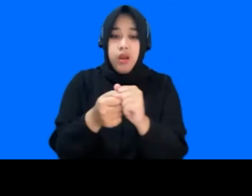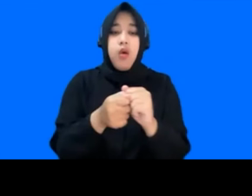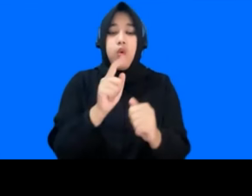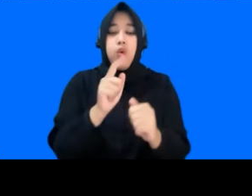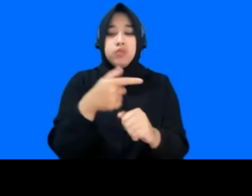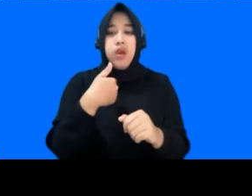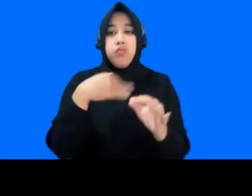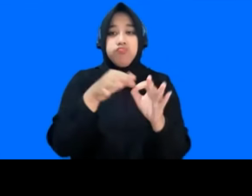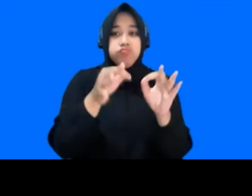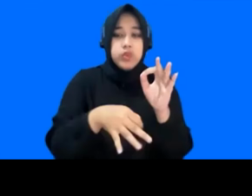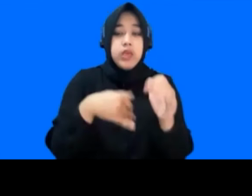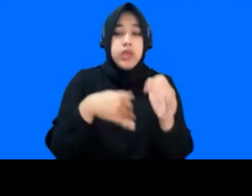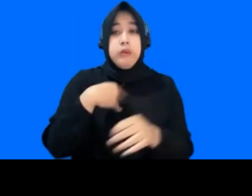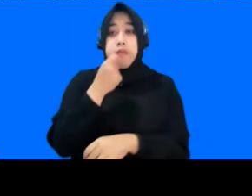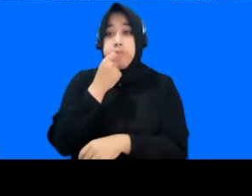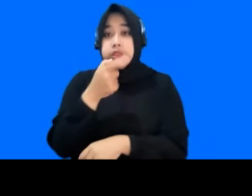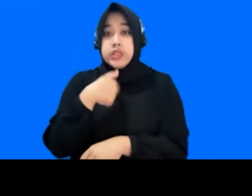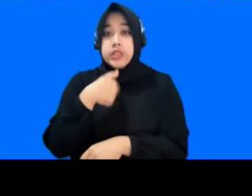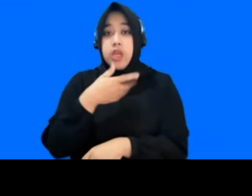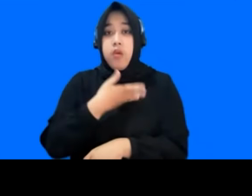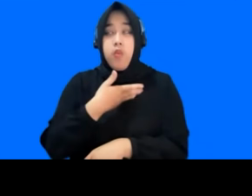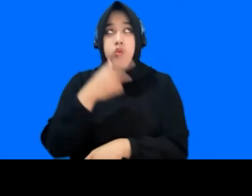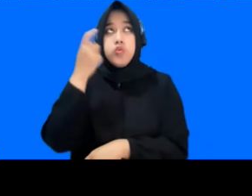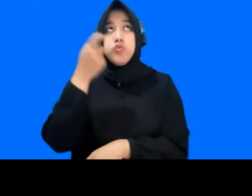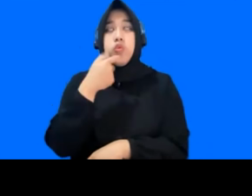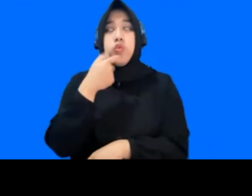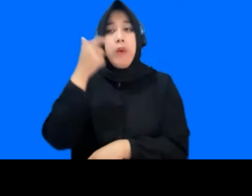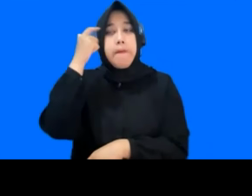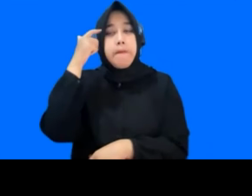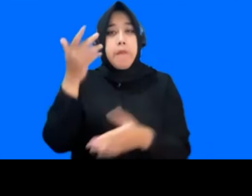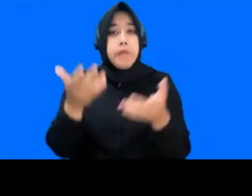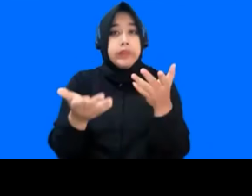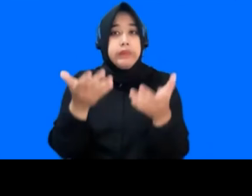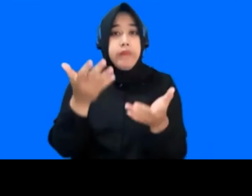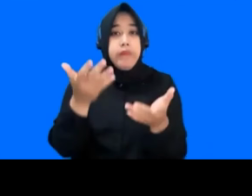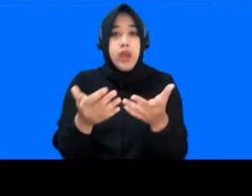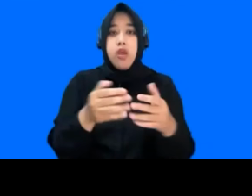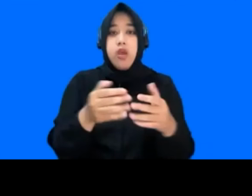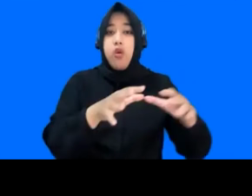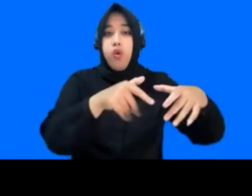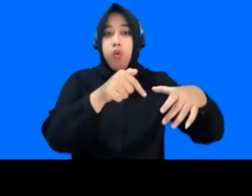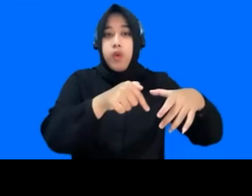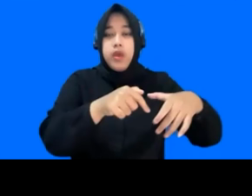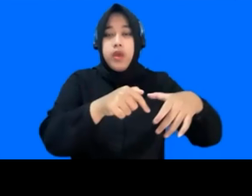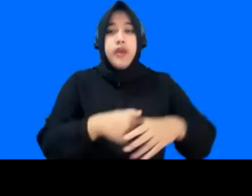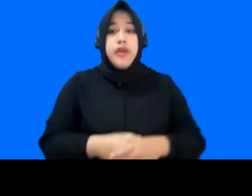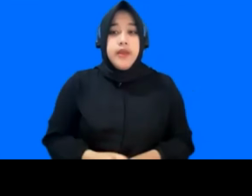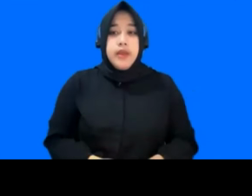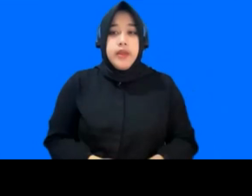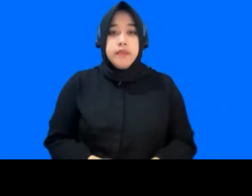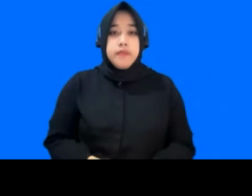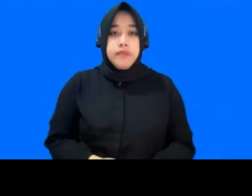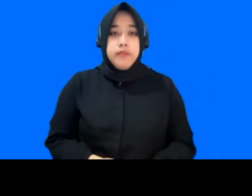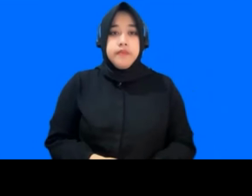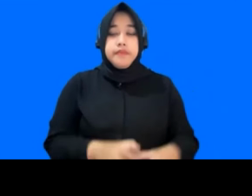consider people who are with disabilities, women, the urban poor, and other